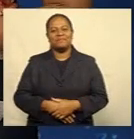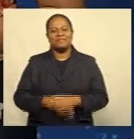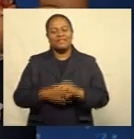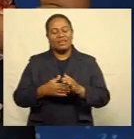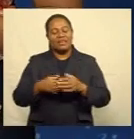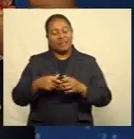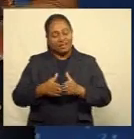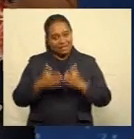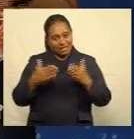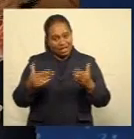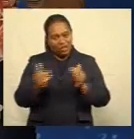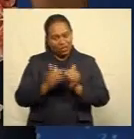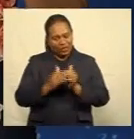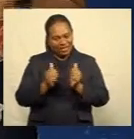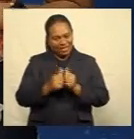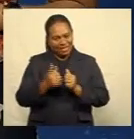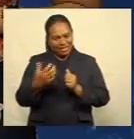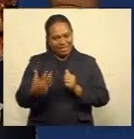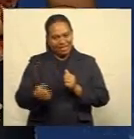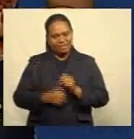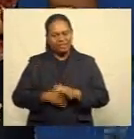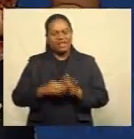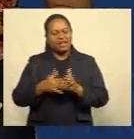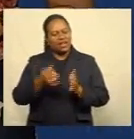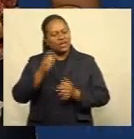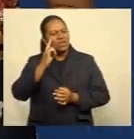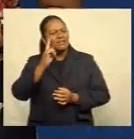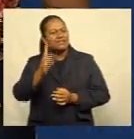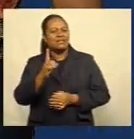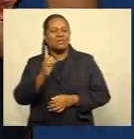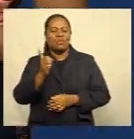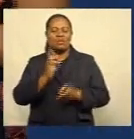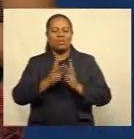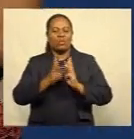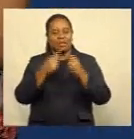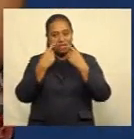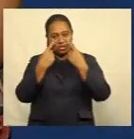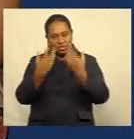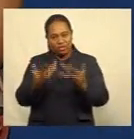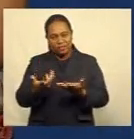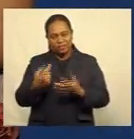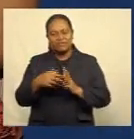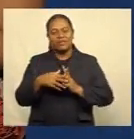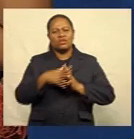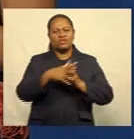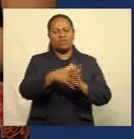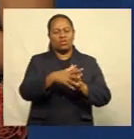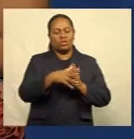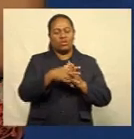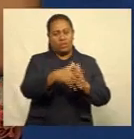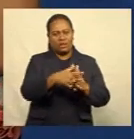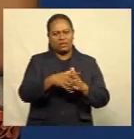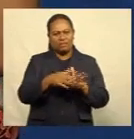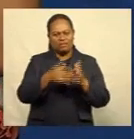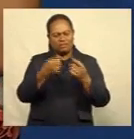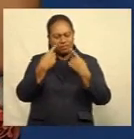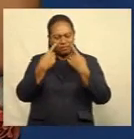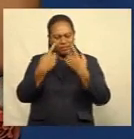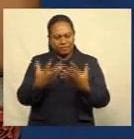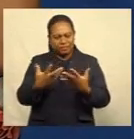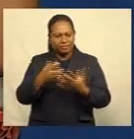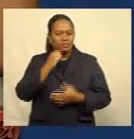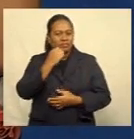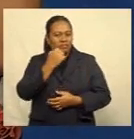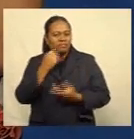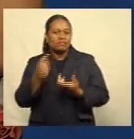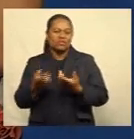Now that the weekend is here, let's see what the weather will be like. To the west, conditions were fine. Some places were warmer than the